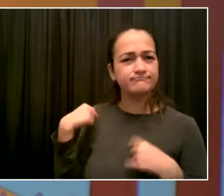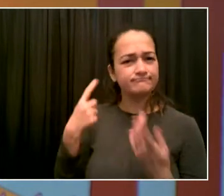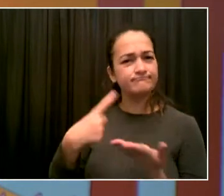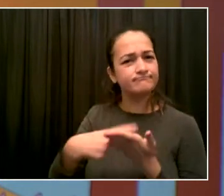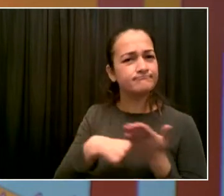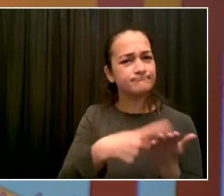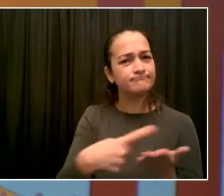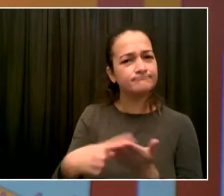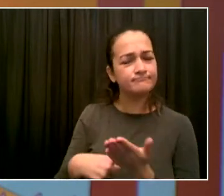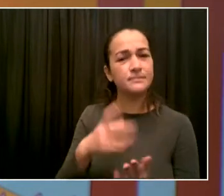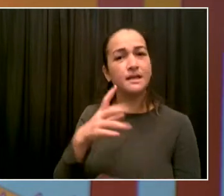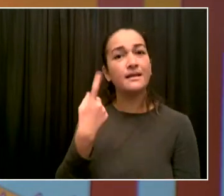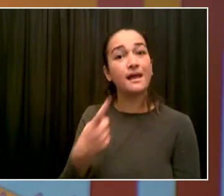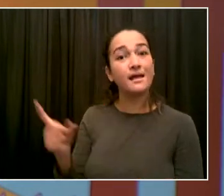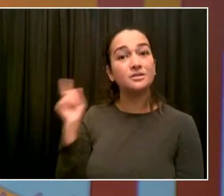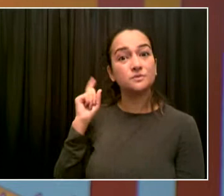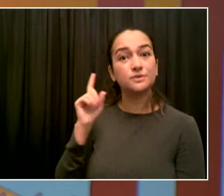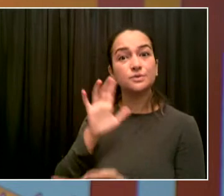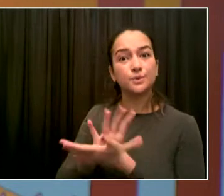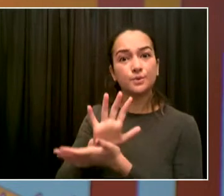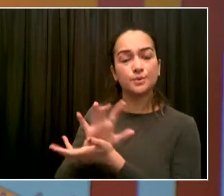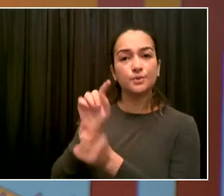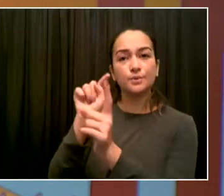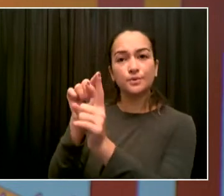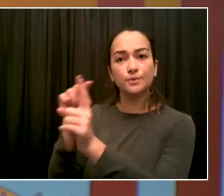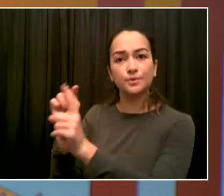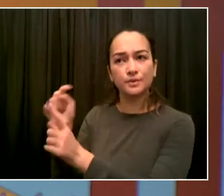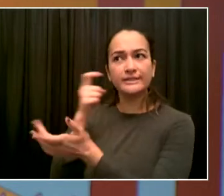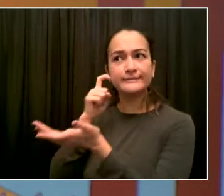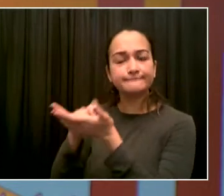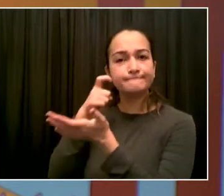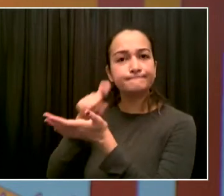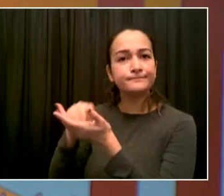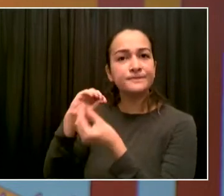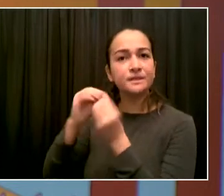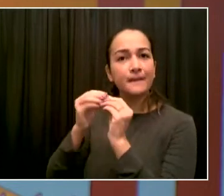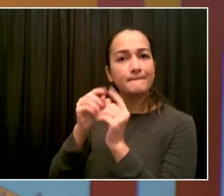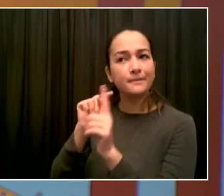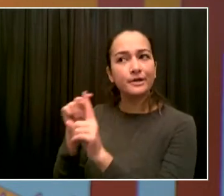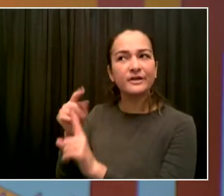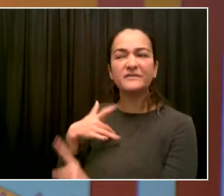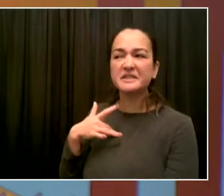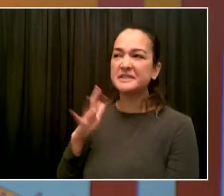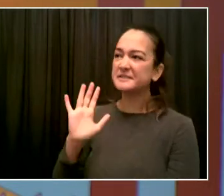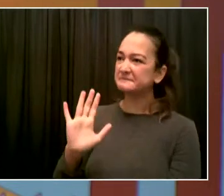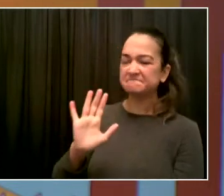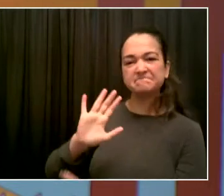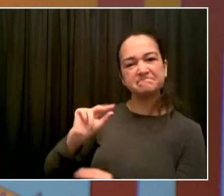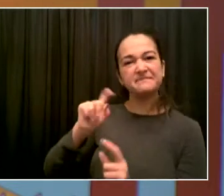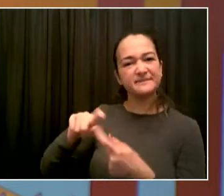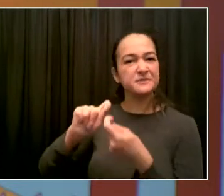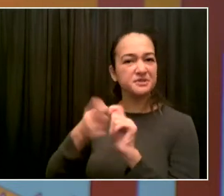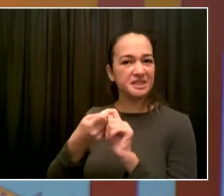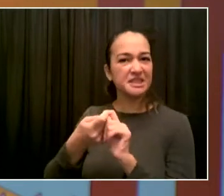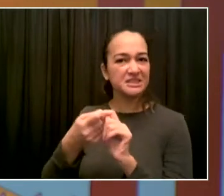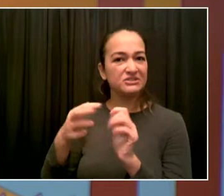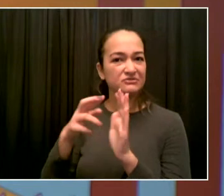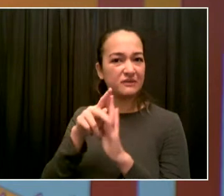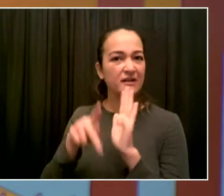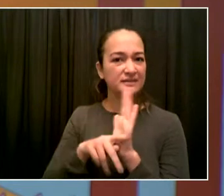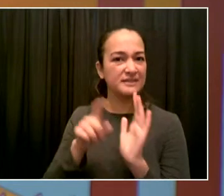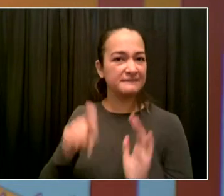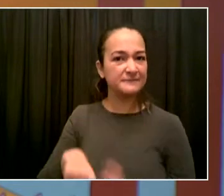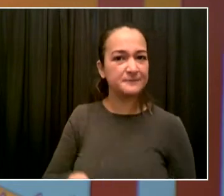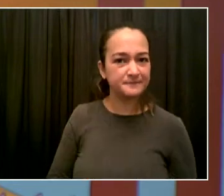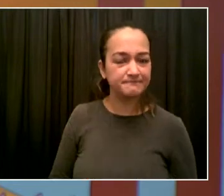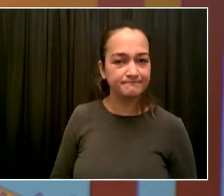achieve both our goals, health and safety first, and then keeping the maximum number of kids in school the right way, that these two actions together would